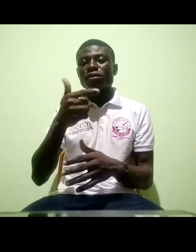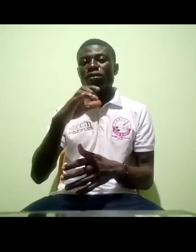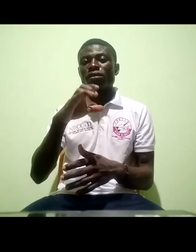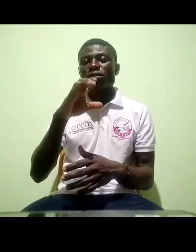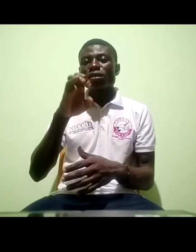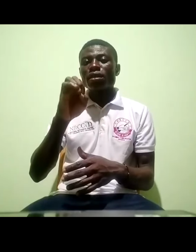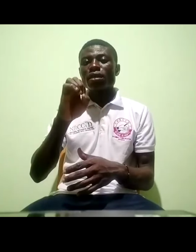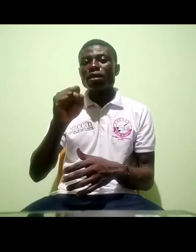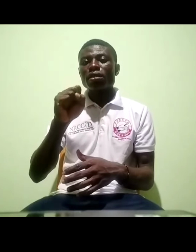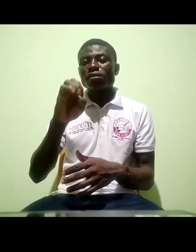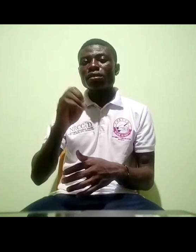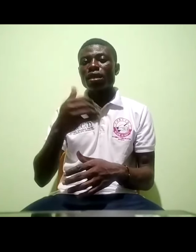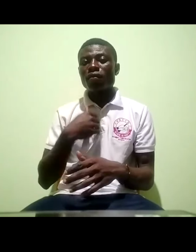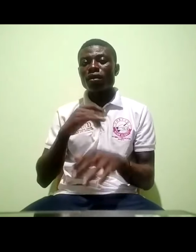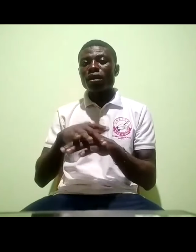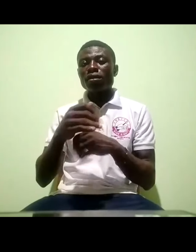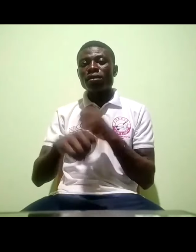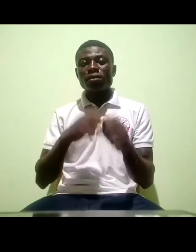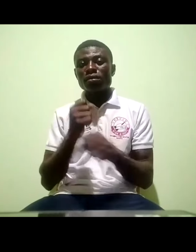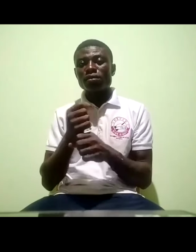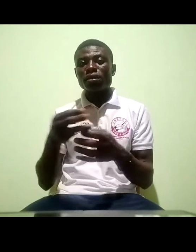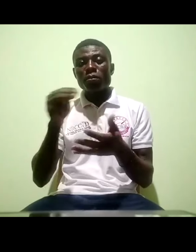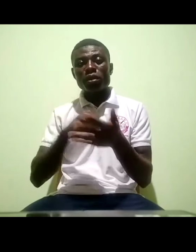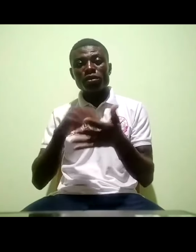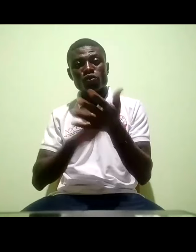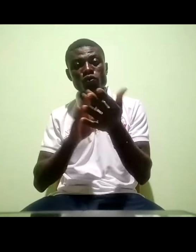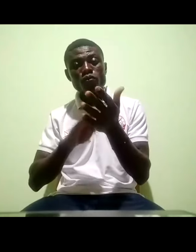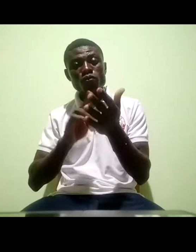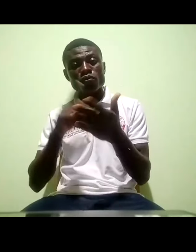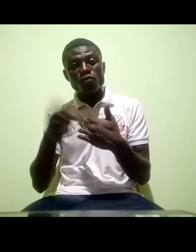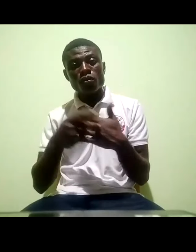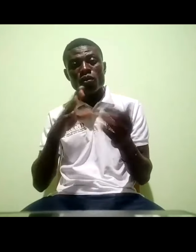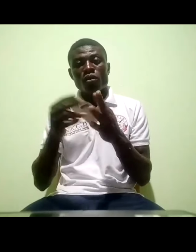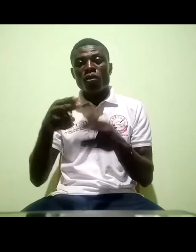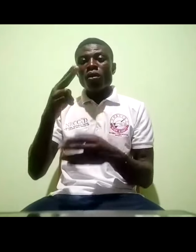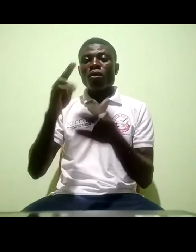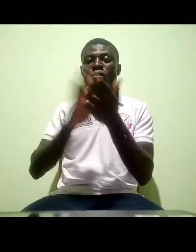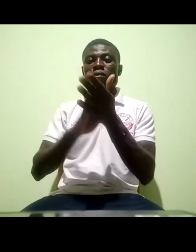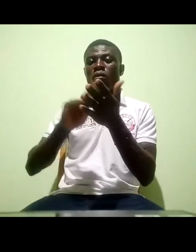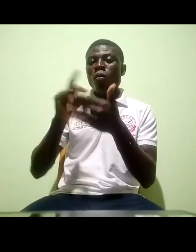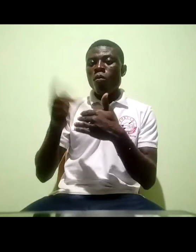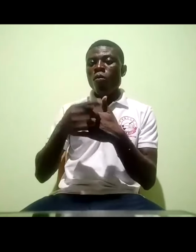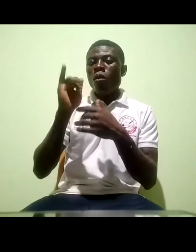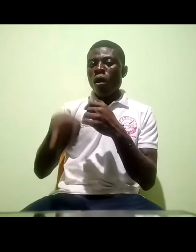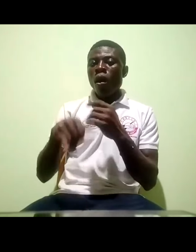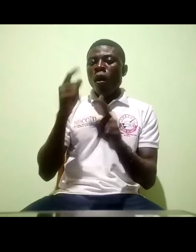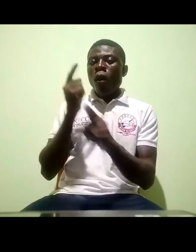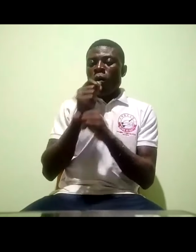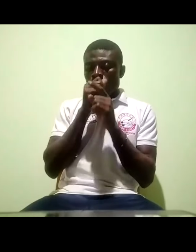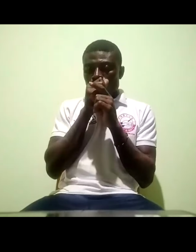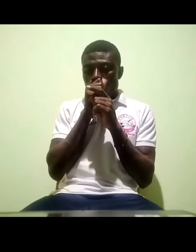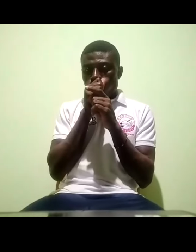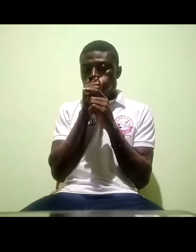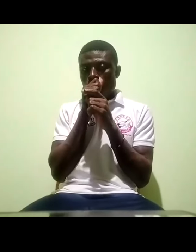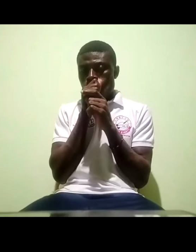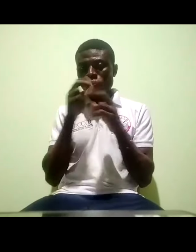the early years program and the middle school program and then the high school program. So Exactly. yeah. So my intention